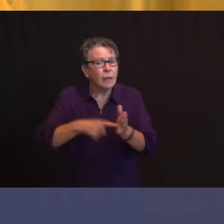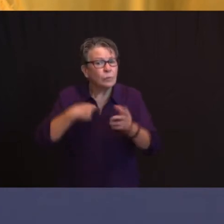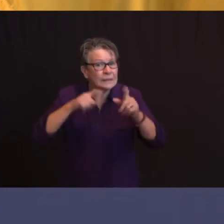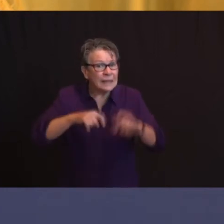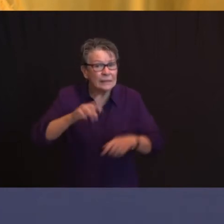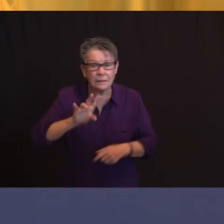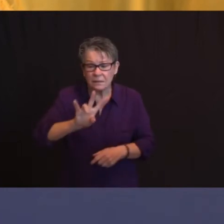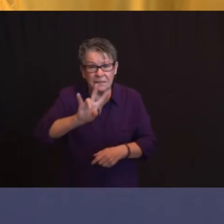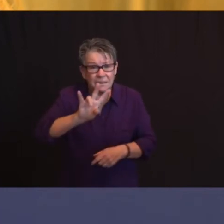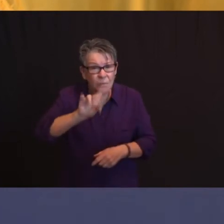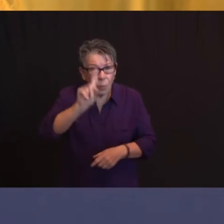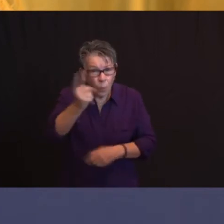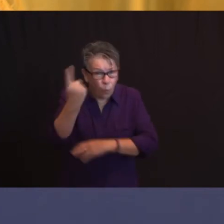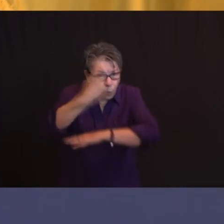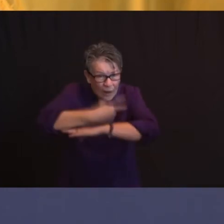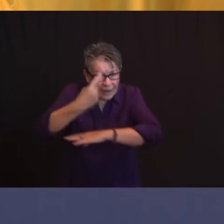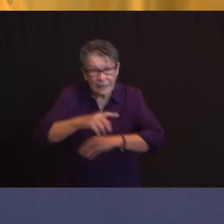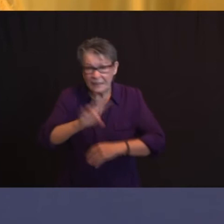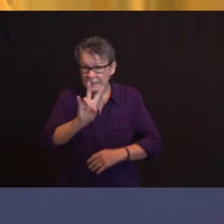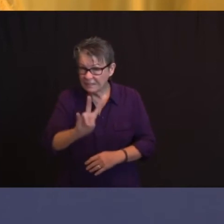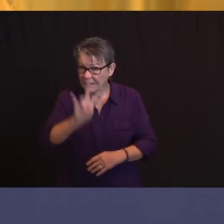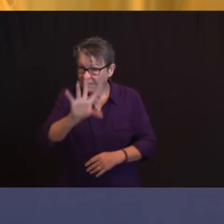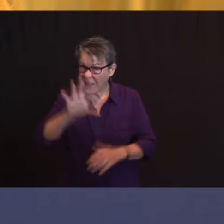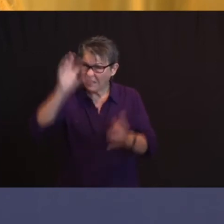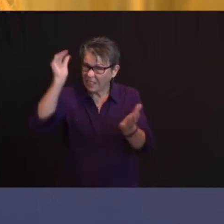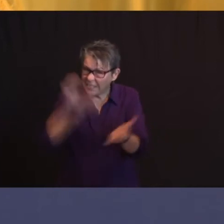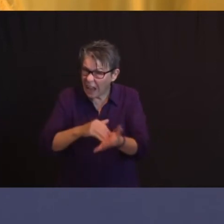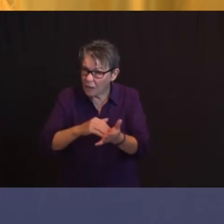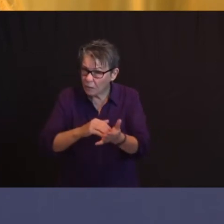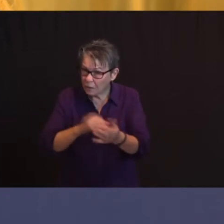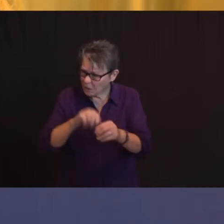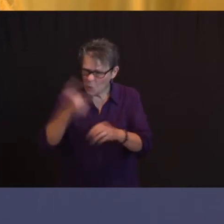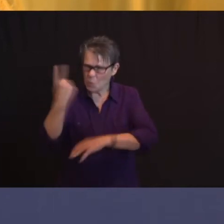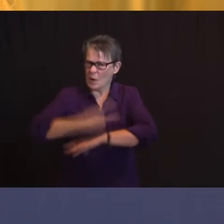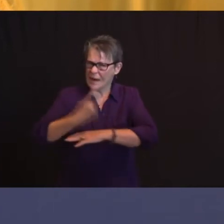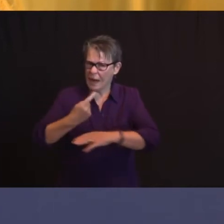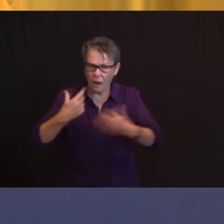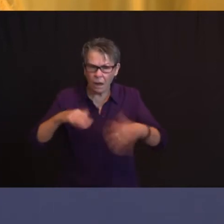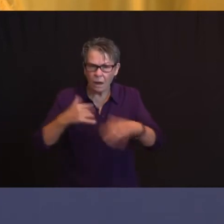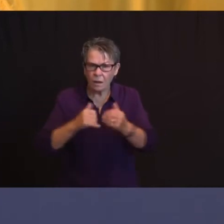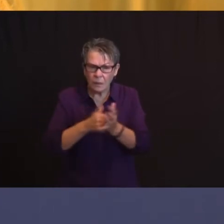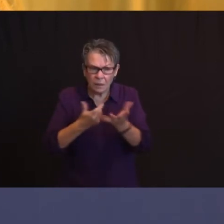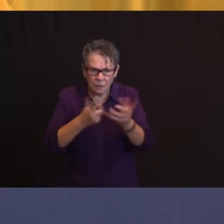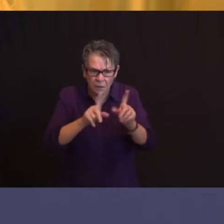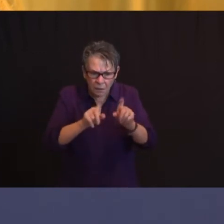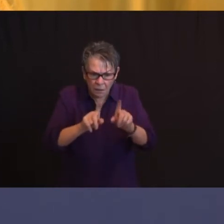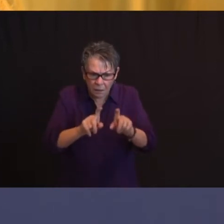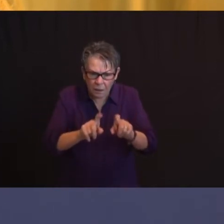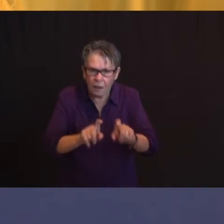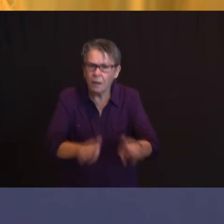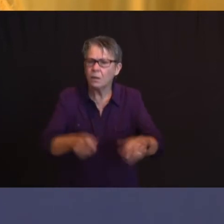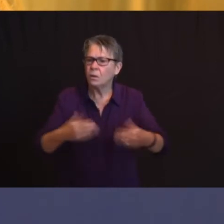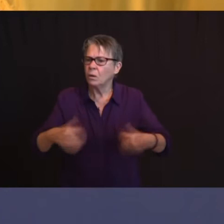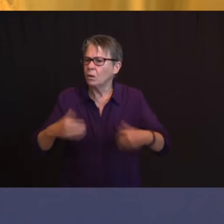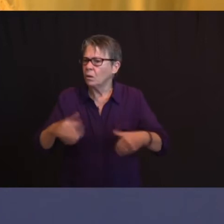not acceptable. If you're waiting in line for hours, and you're upset about that, we don't blame you. And we're doing everything we can